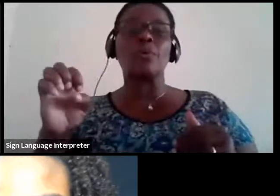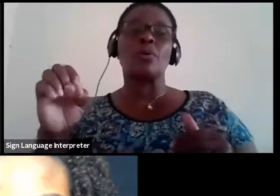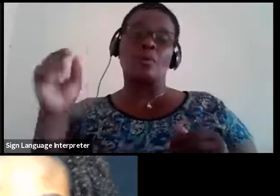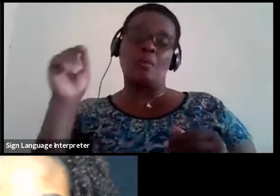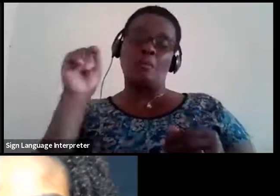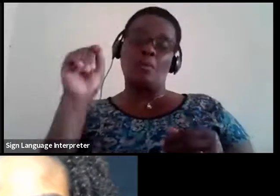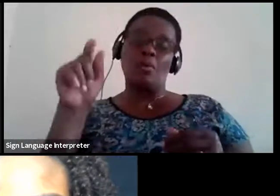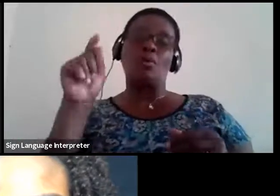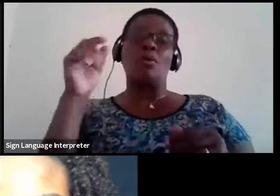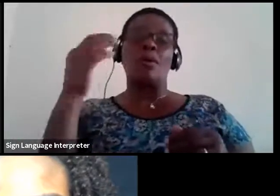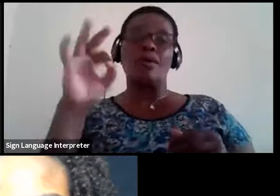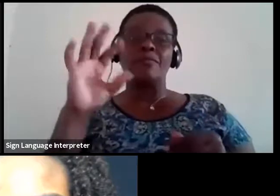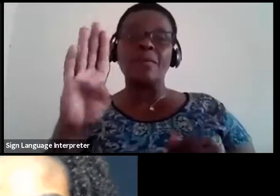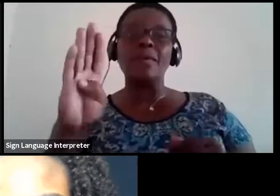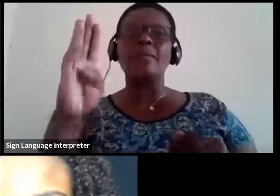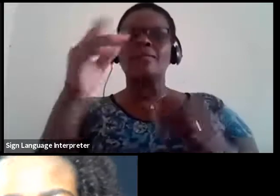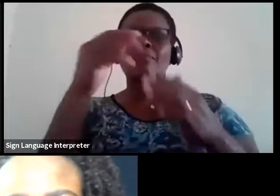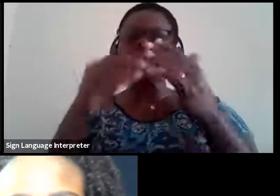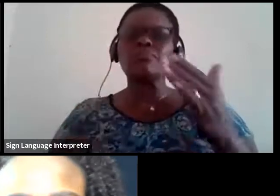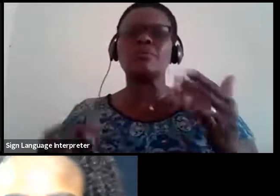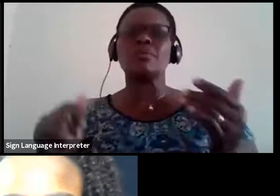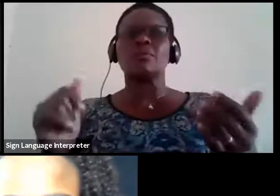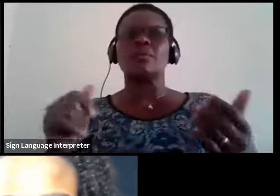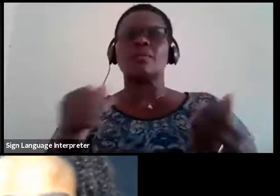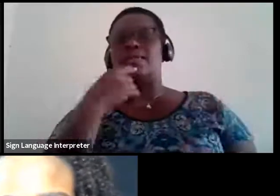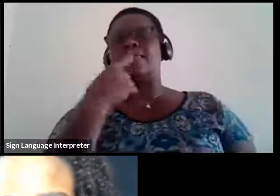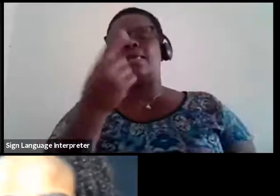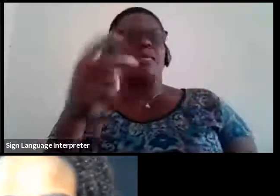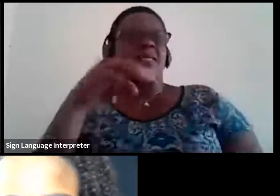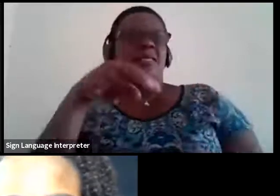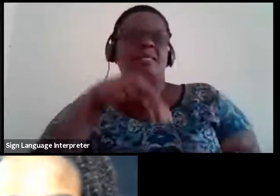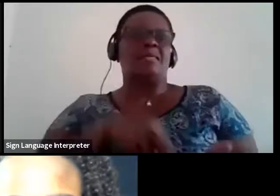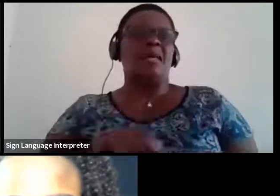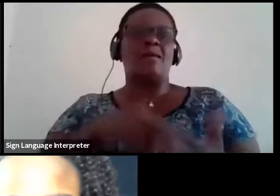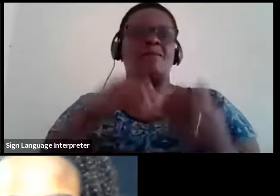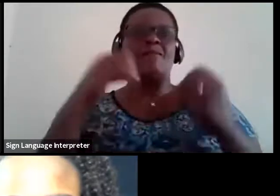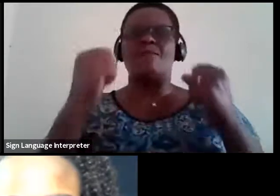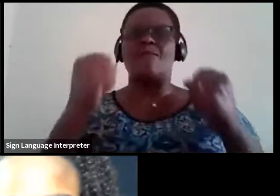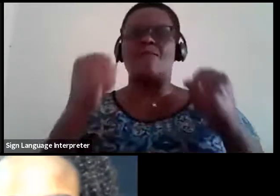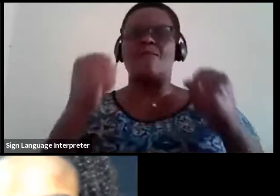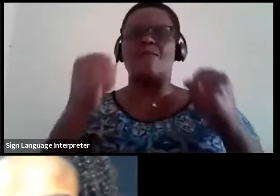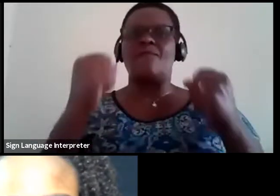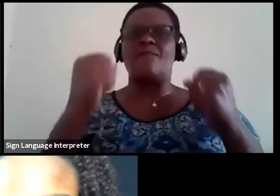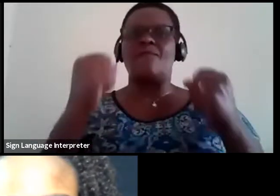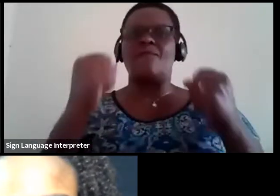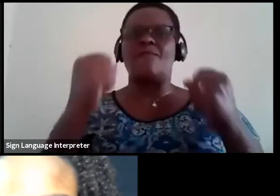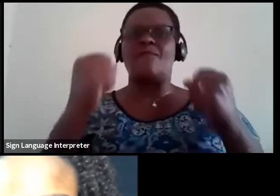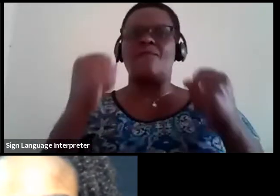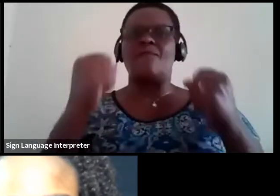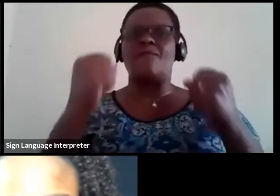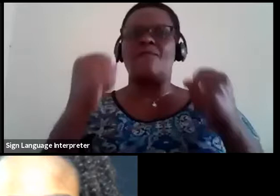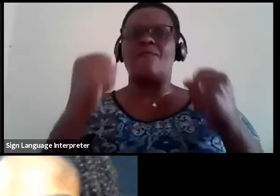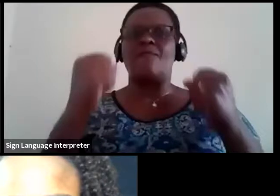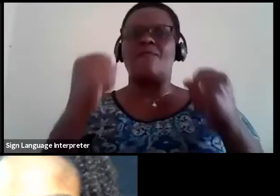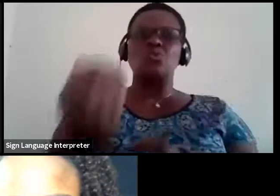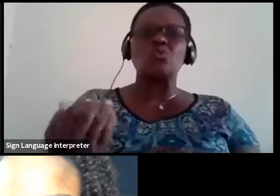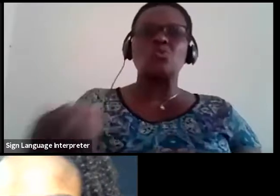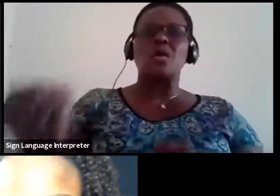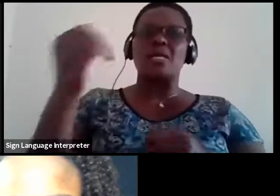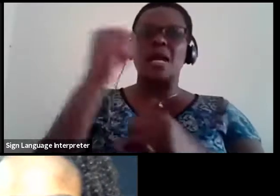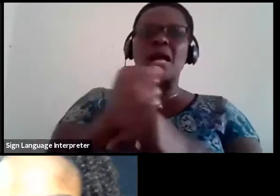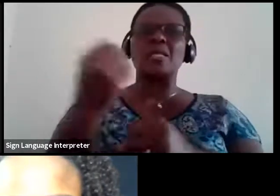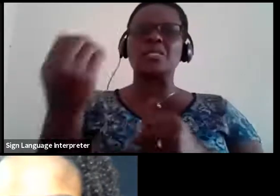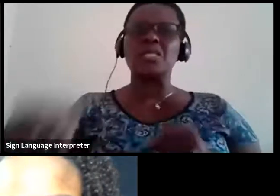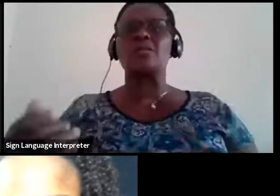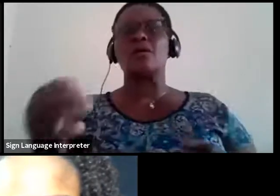to stand firm and protect women, young girls, and the minority groups on their online platform because they had been pushed to do that. So I